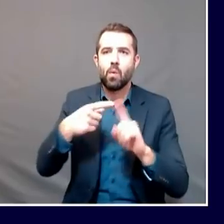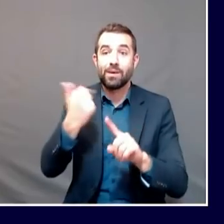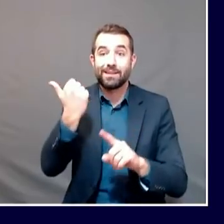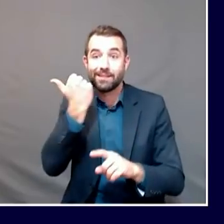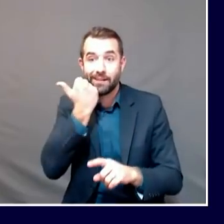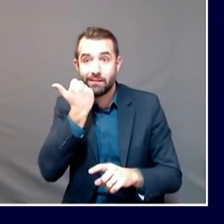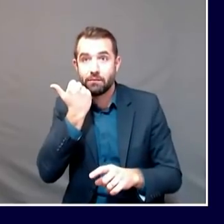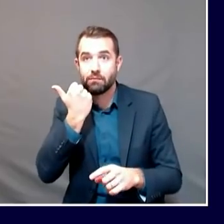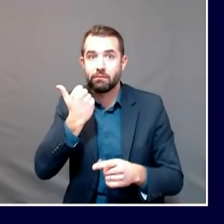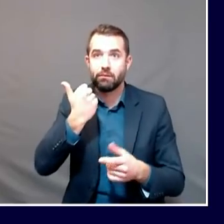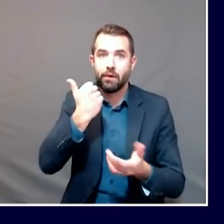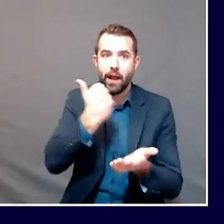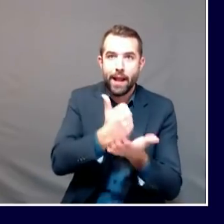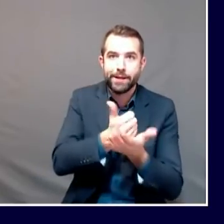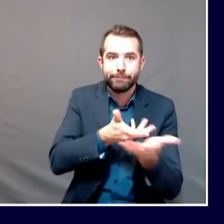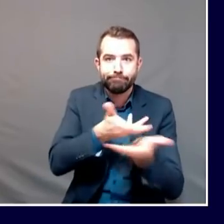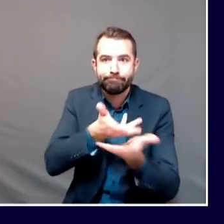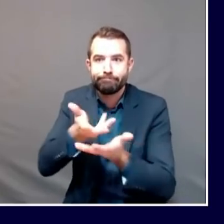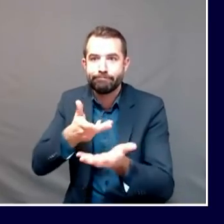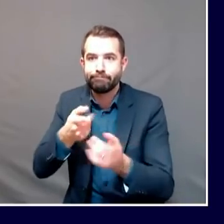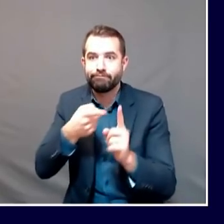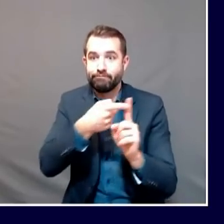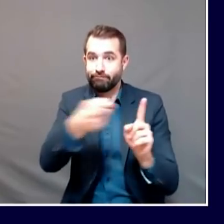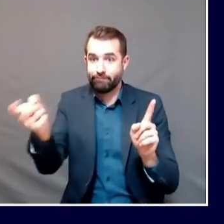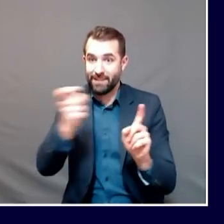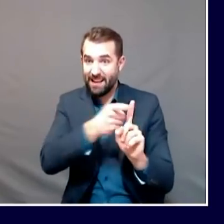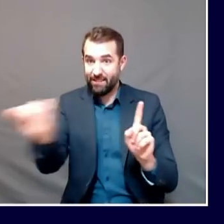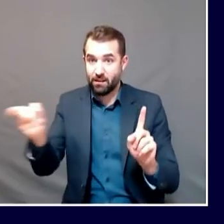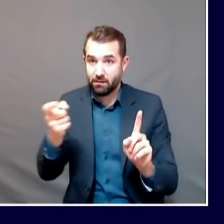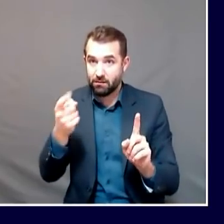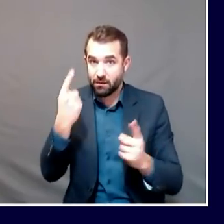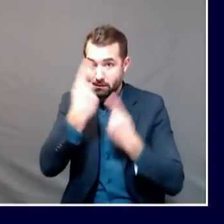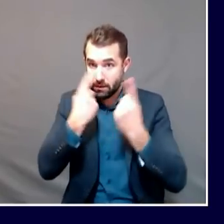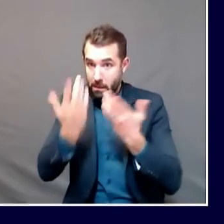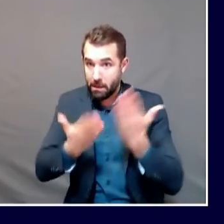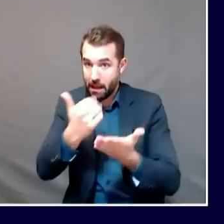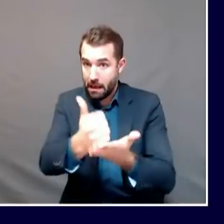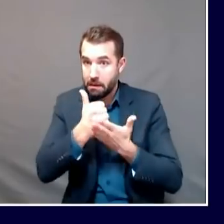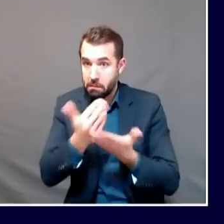something you would consider? We absolutely would consider it. One of the